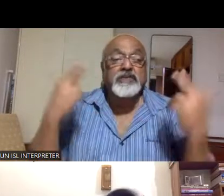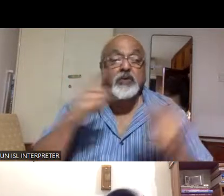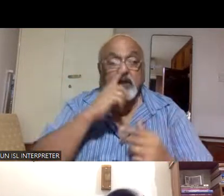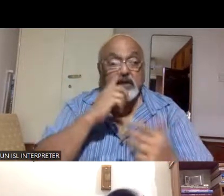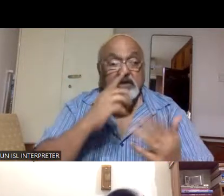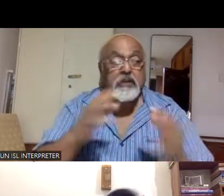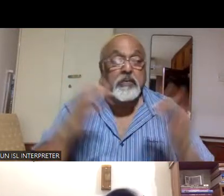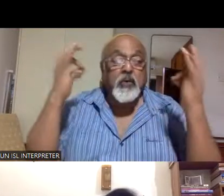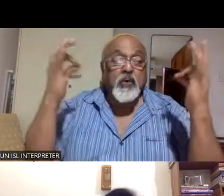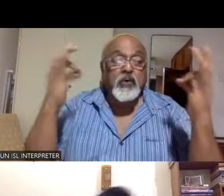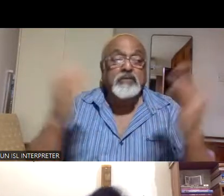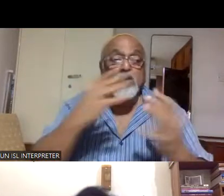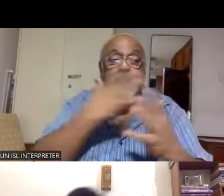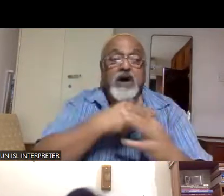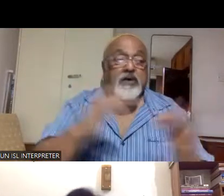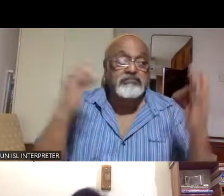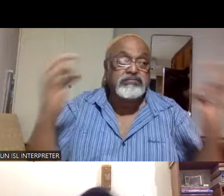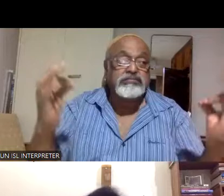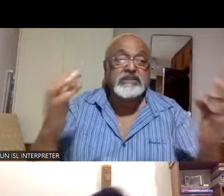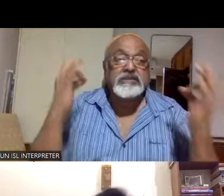I consider them as great women.